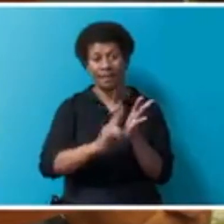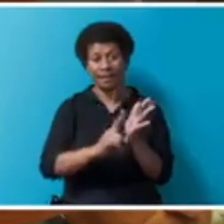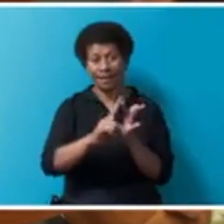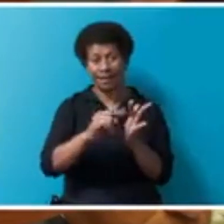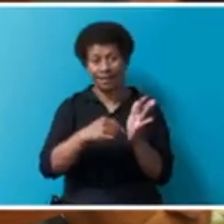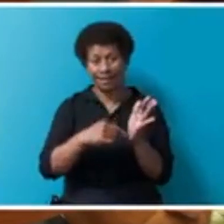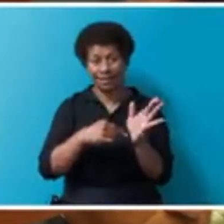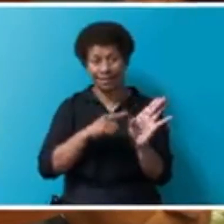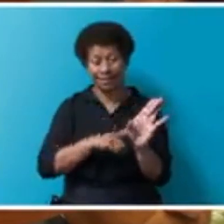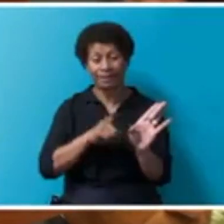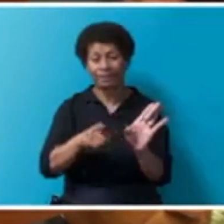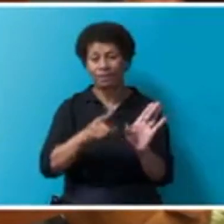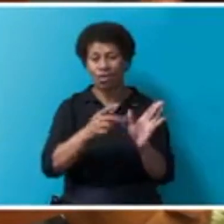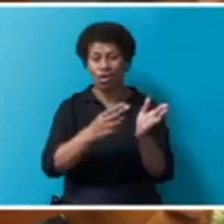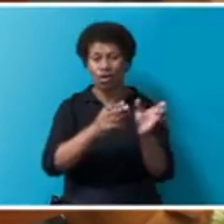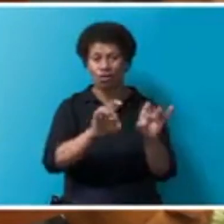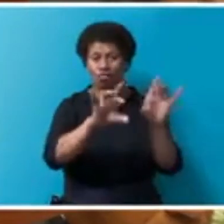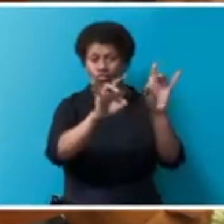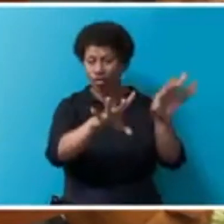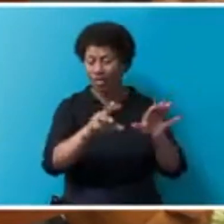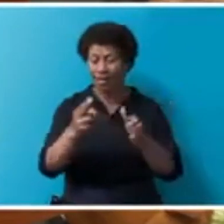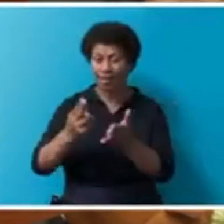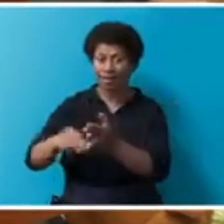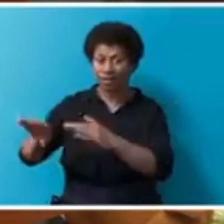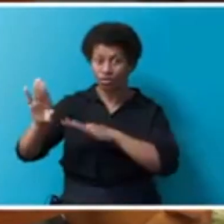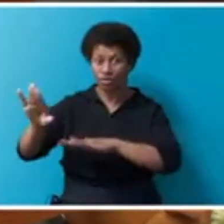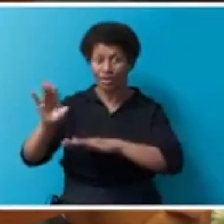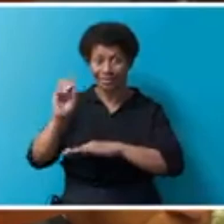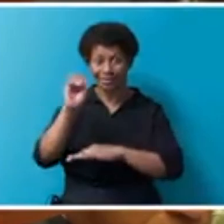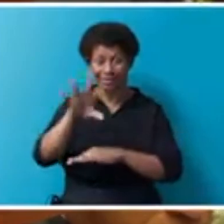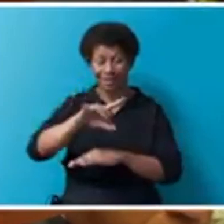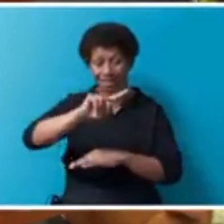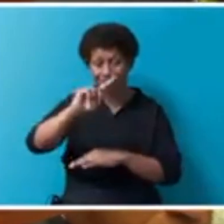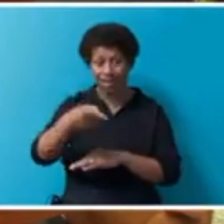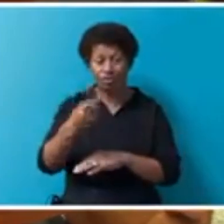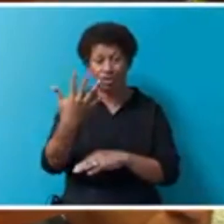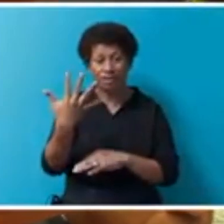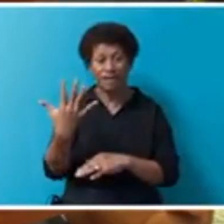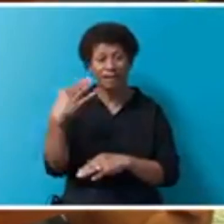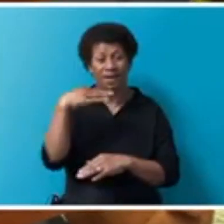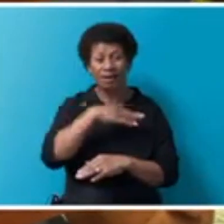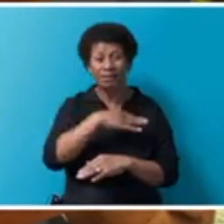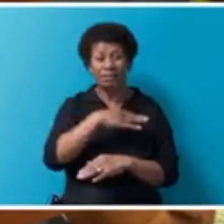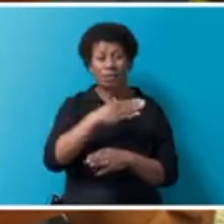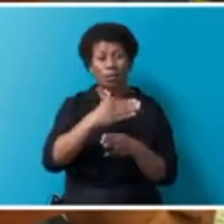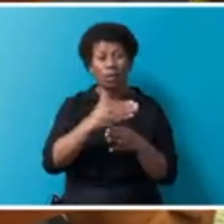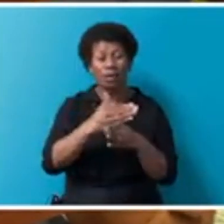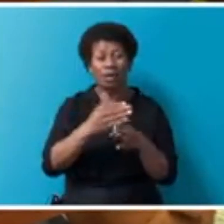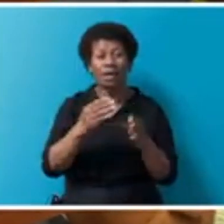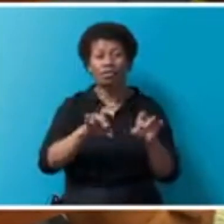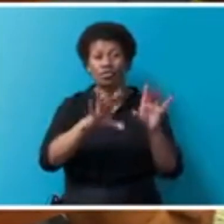both Australia and New Zealand, recording 10,500 workers in Australia and over